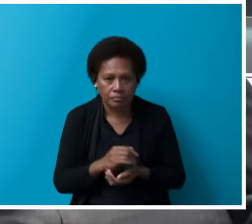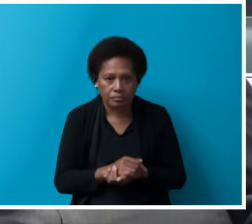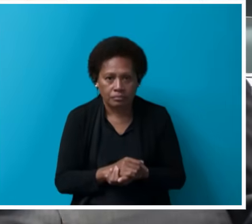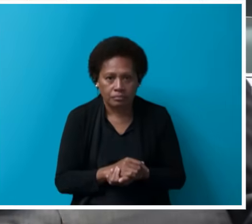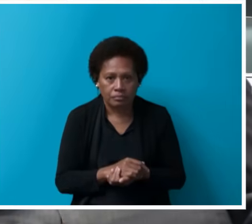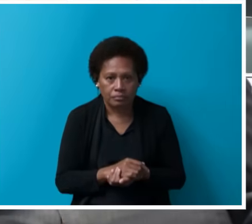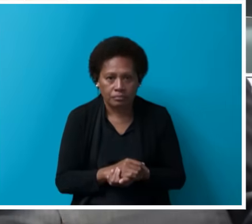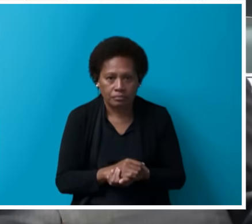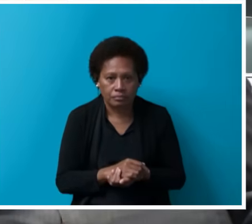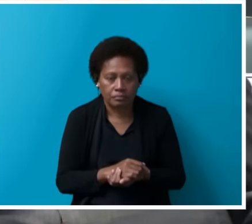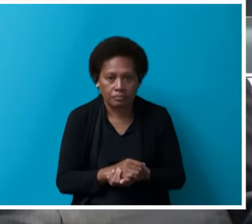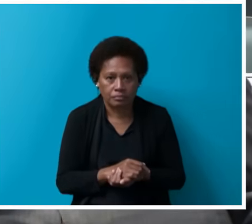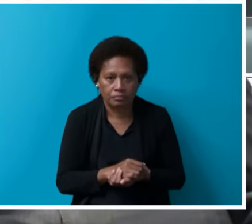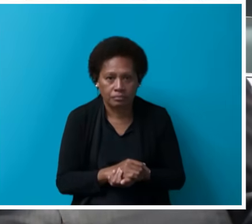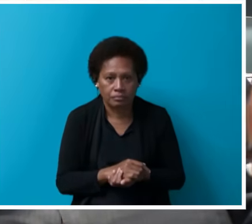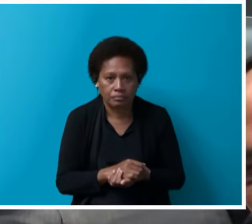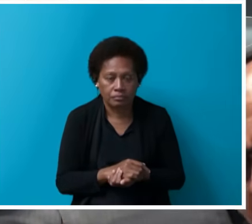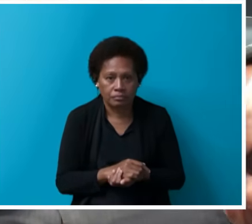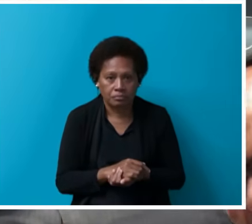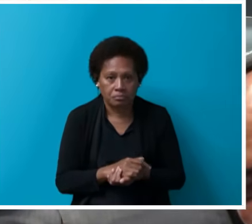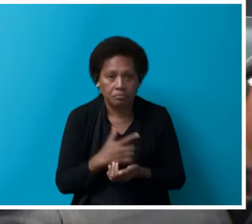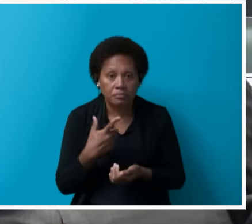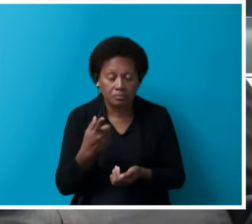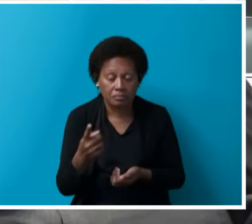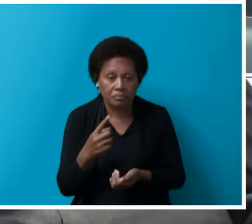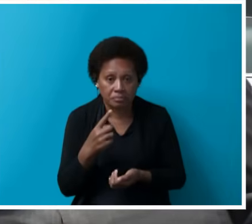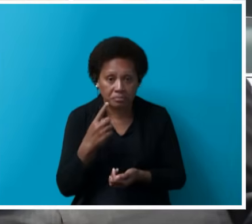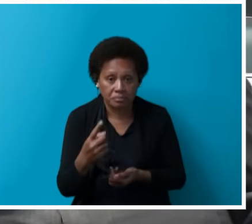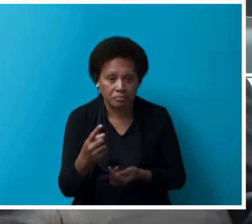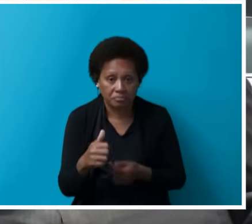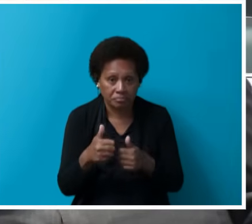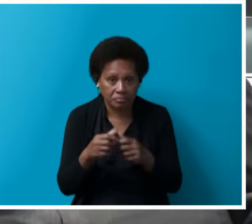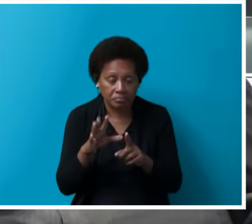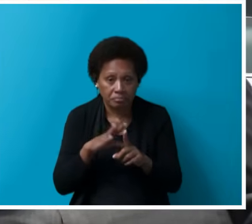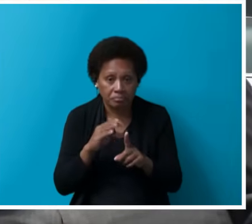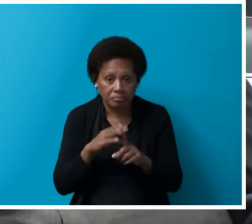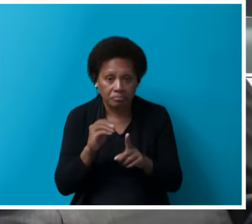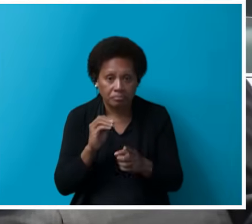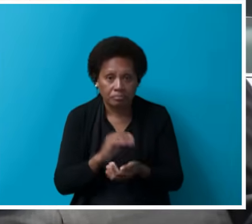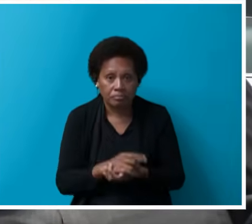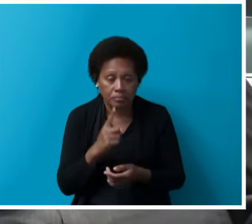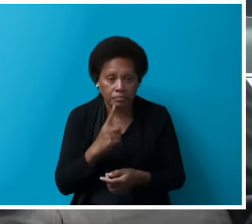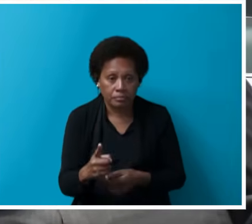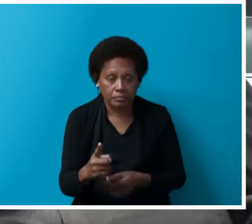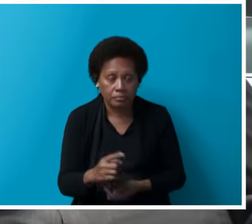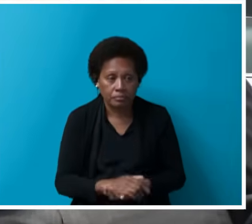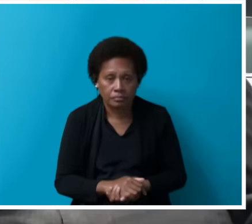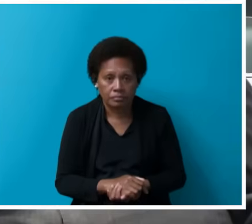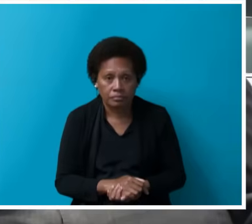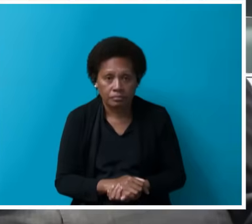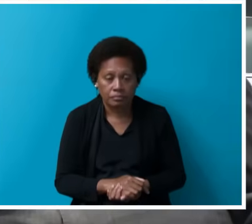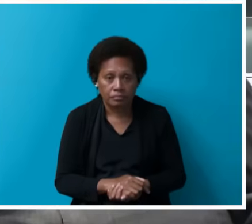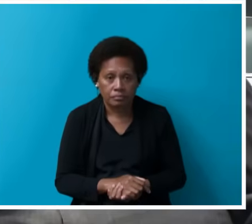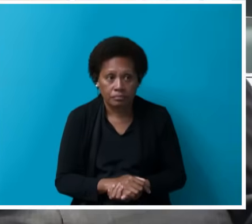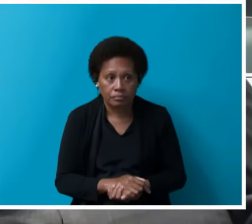Let me just give this very good example. Of why the opposition must not. Order. Why the opposition must